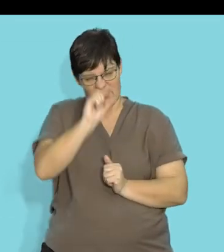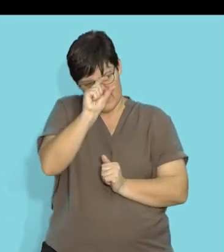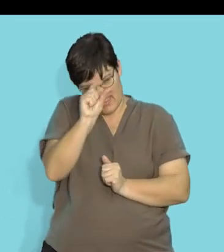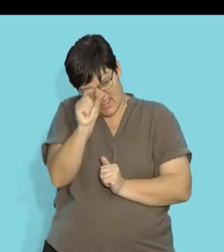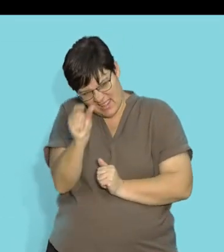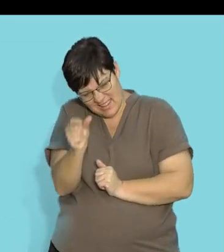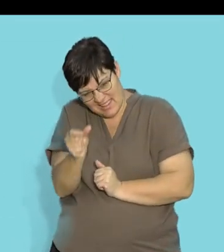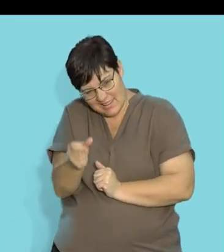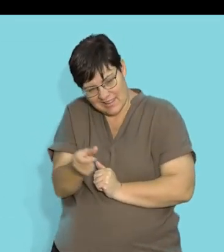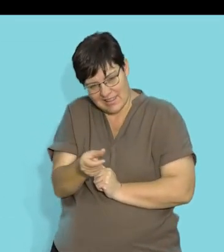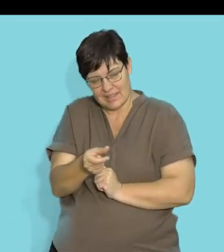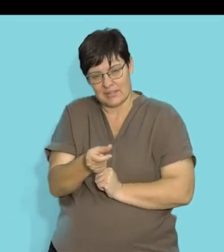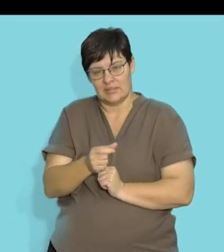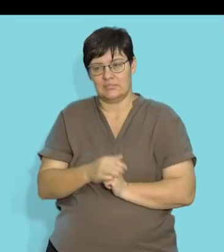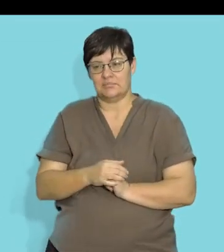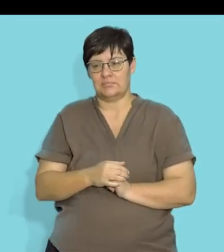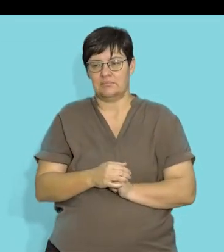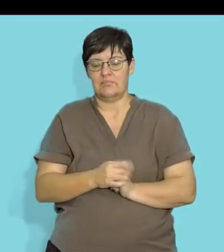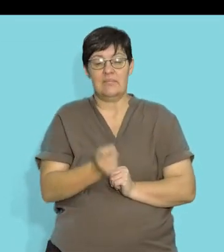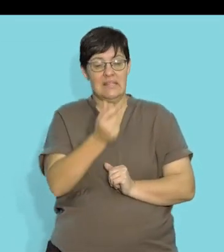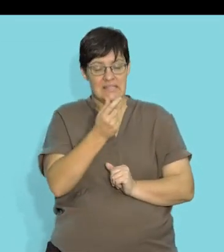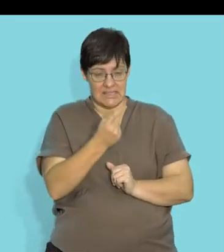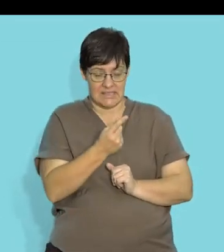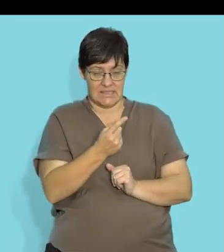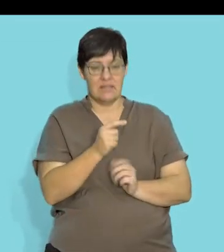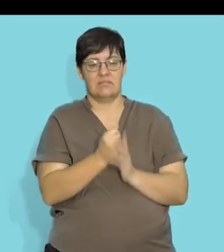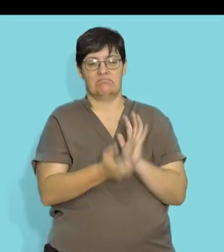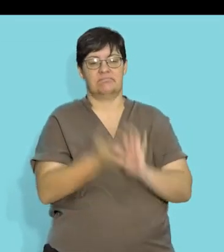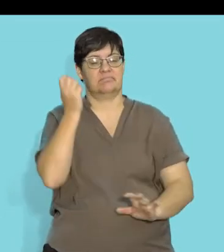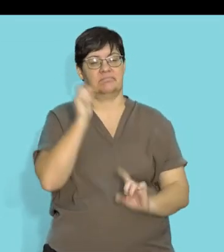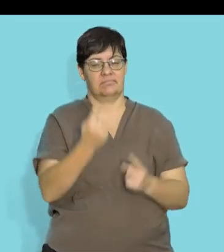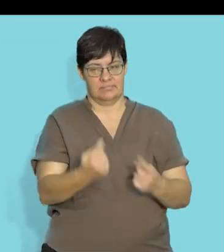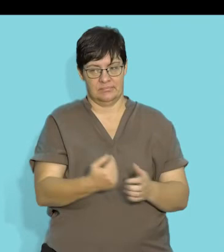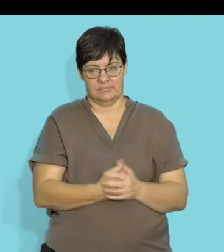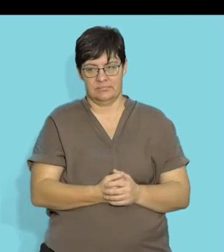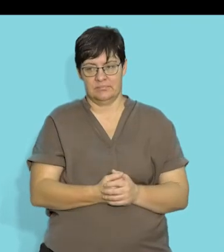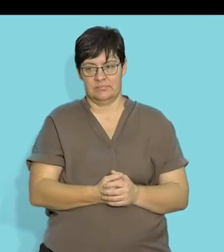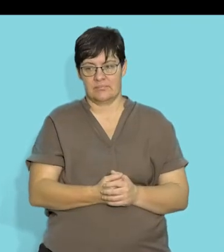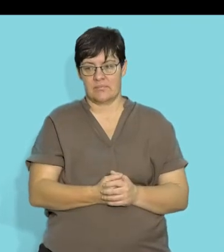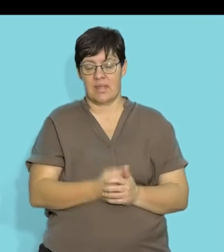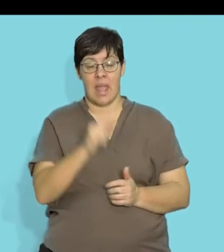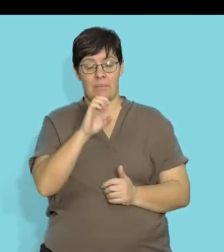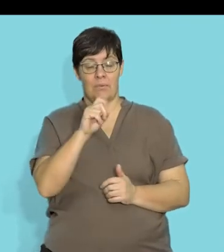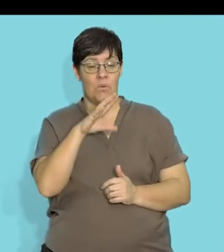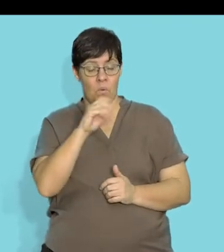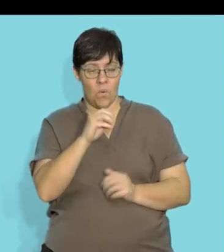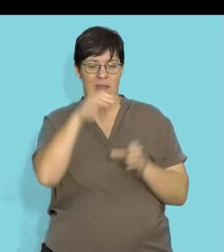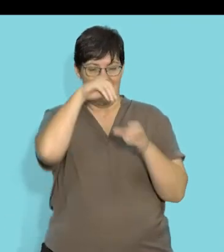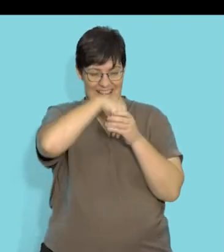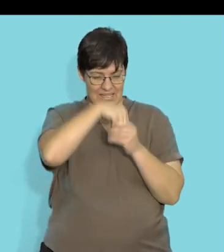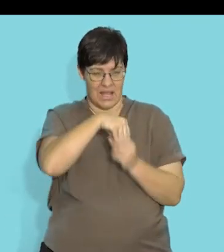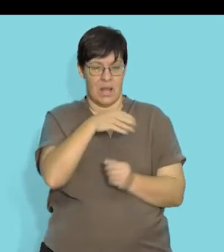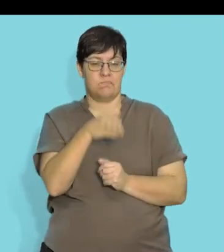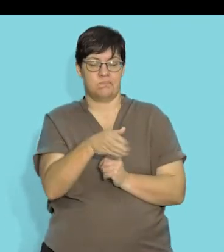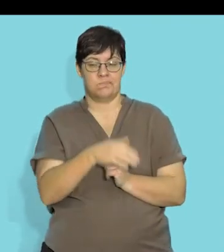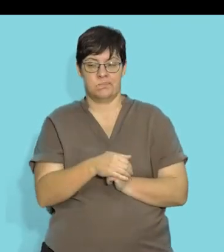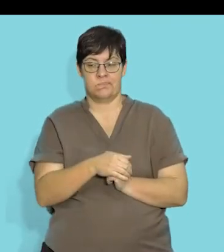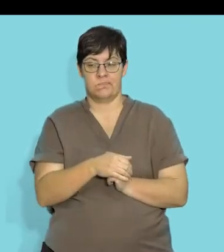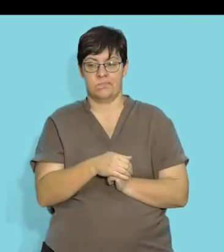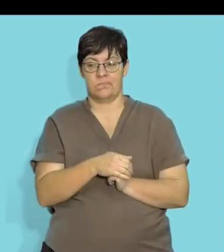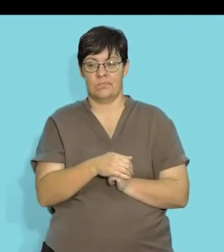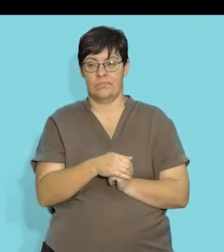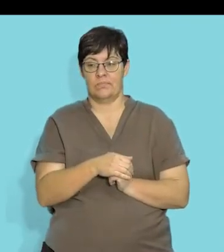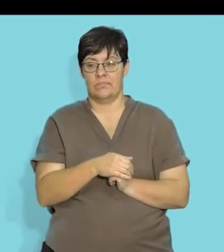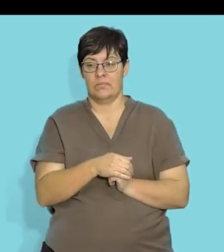that prevents that seed from being destroyed. The embryo is present right on the inside with a whole lot